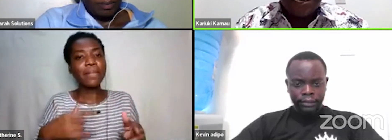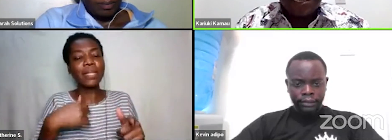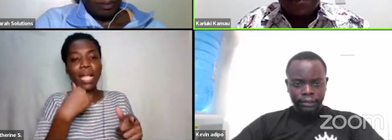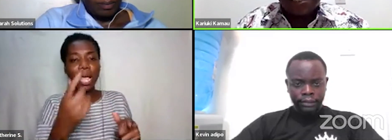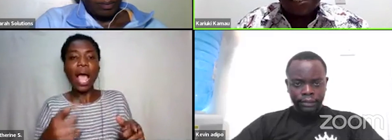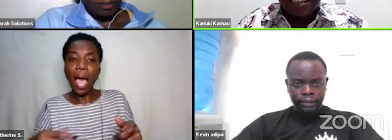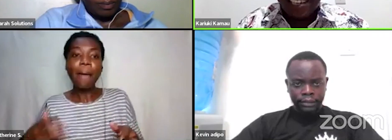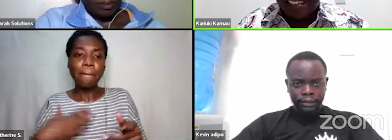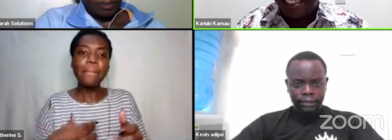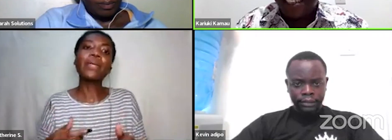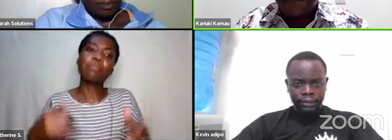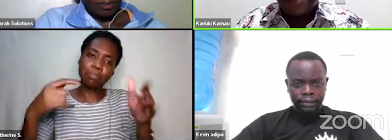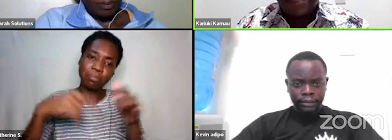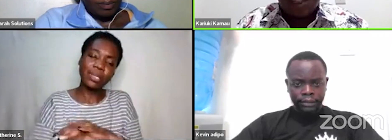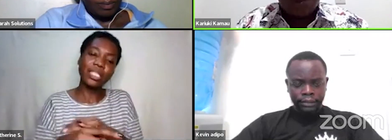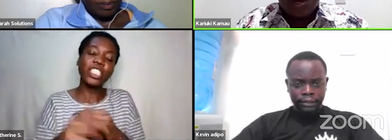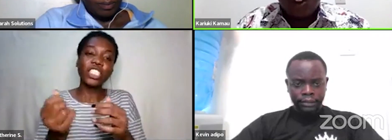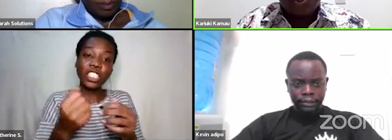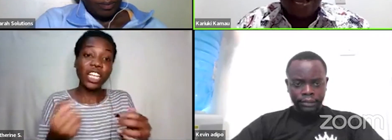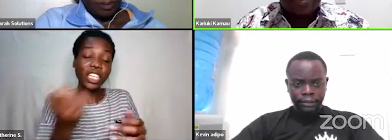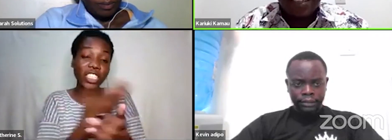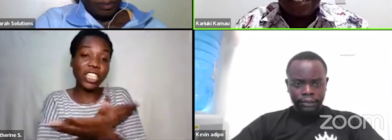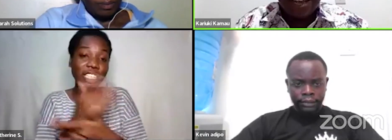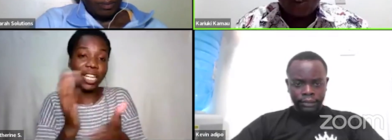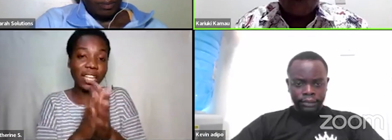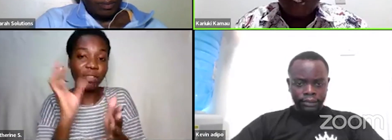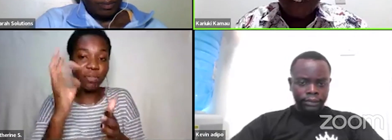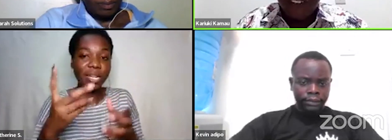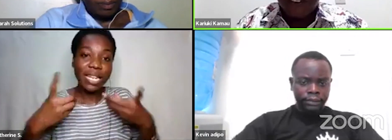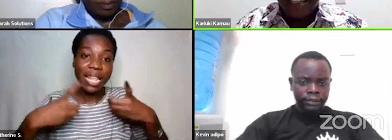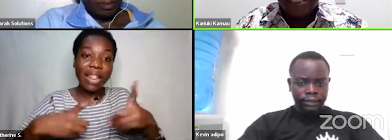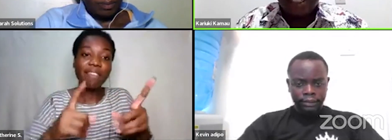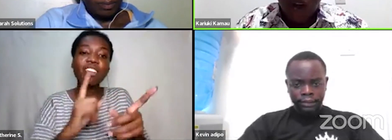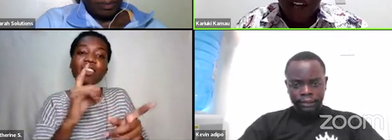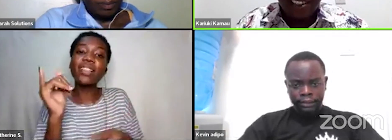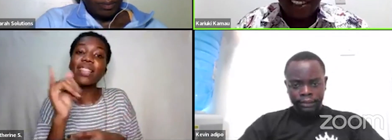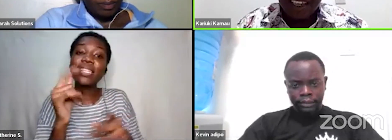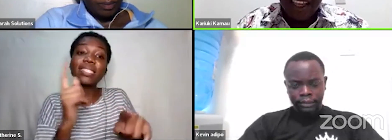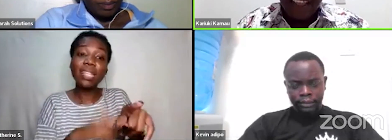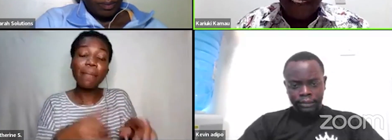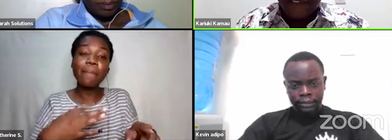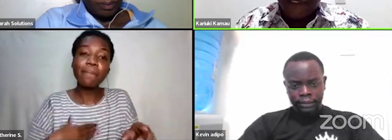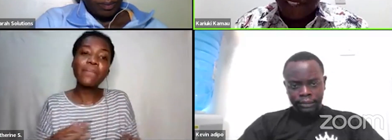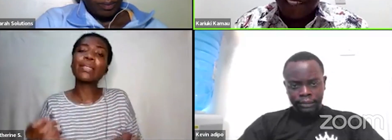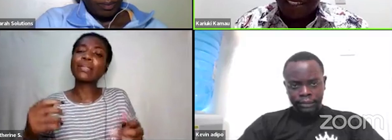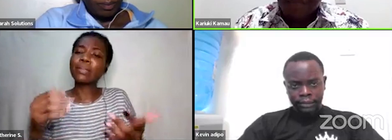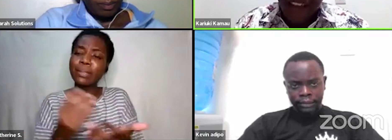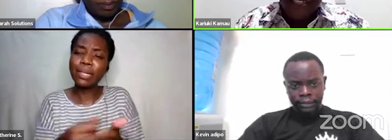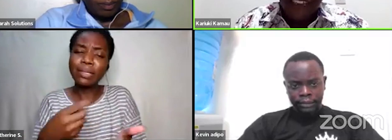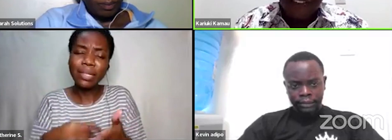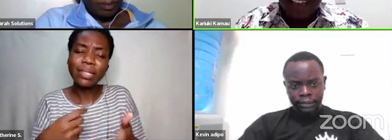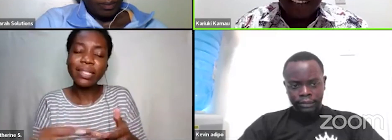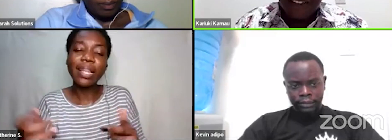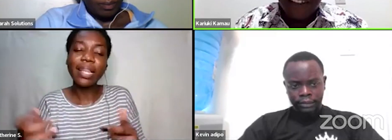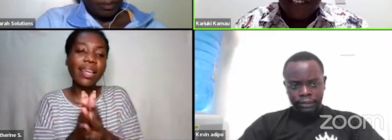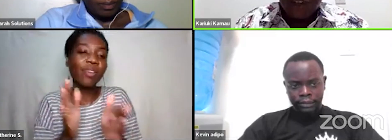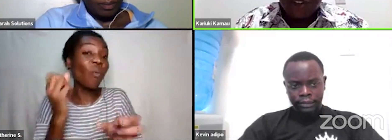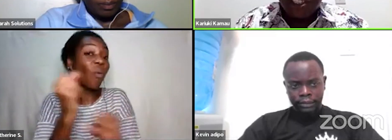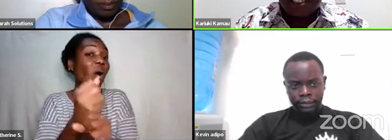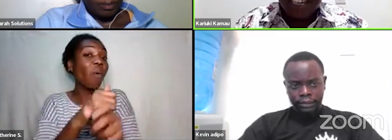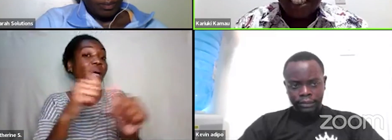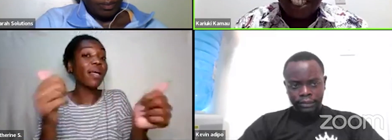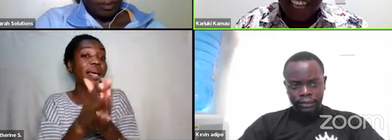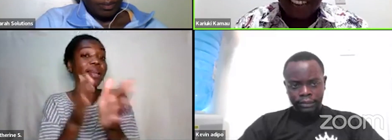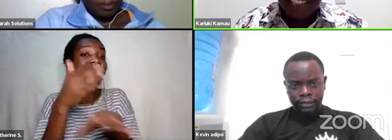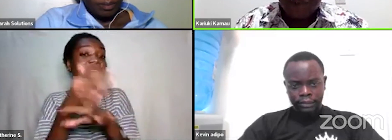be delivering them at their desk. That one was my side hustle for survival and it worked. Then from the 6th month after surviving